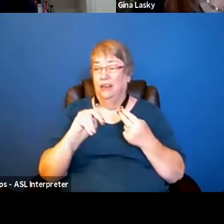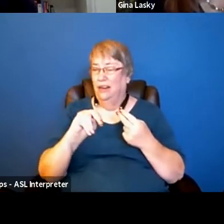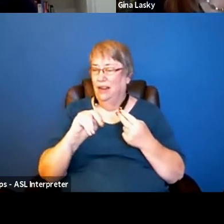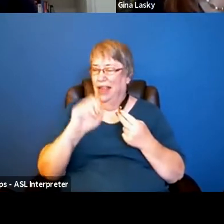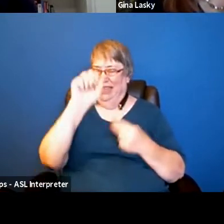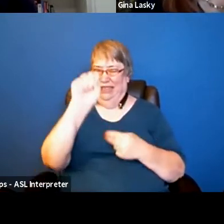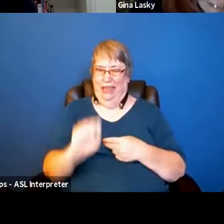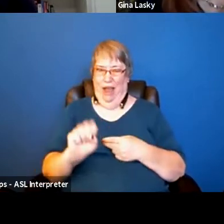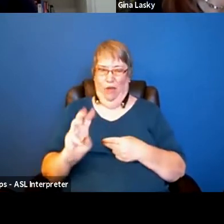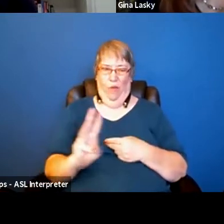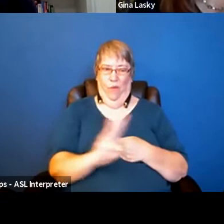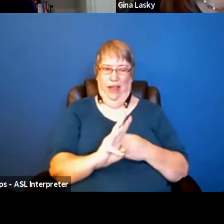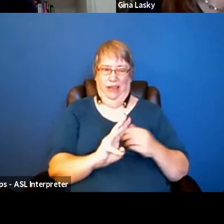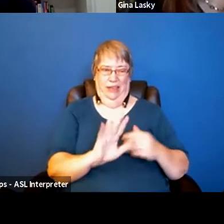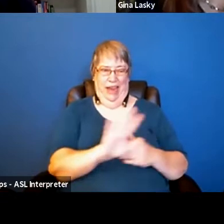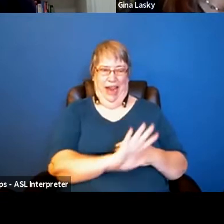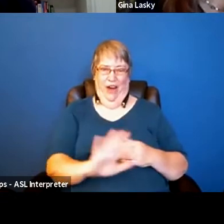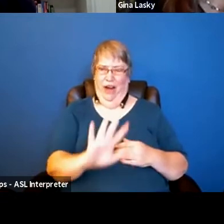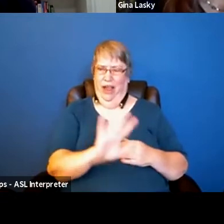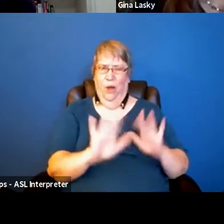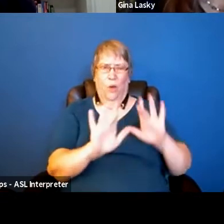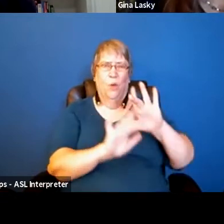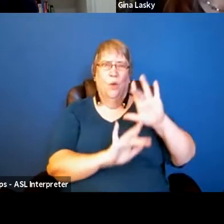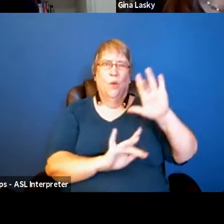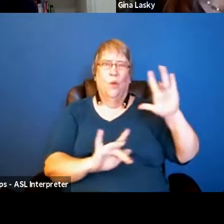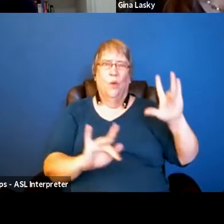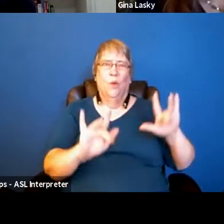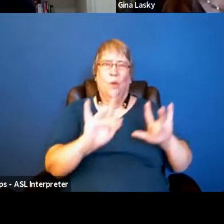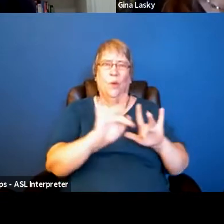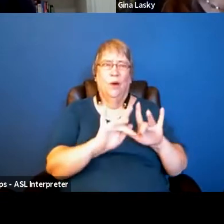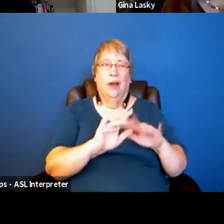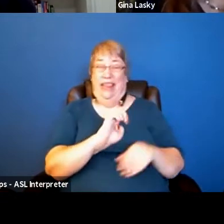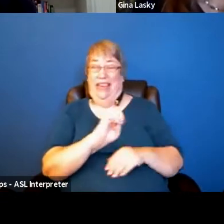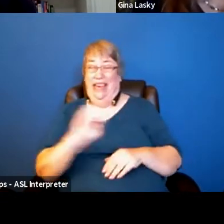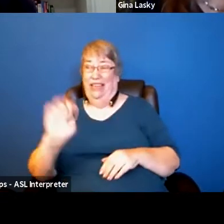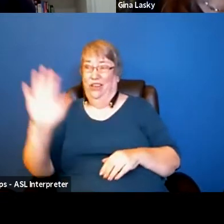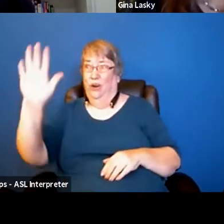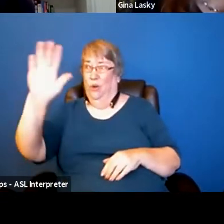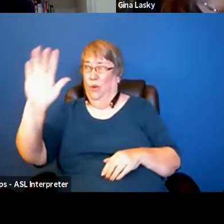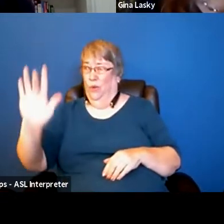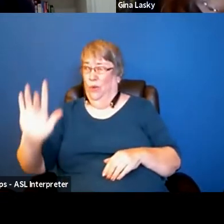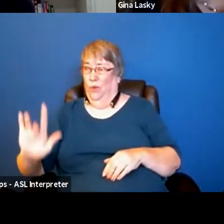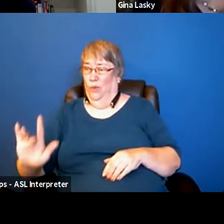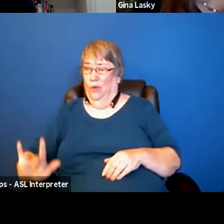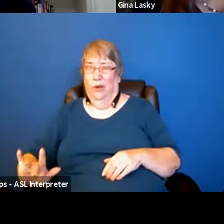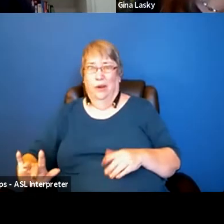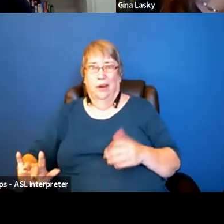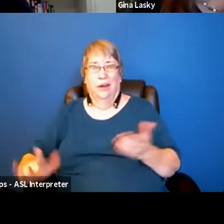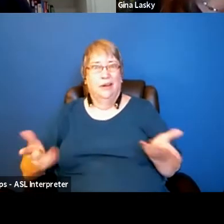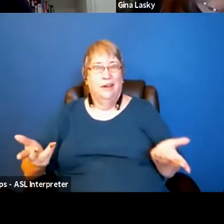southwest part of the state, as well as some on the eastern side of the state. And that these rural and frontier counties, as previously